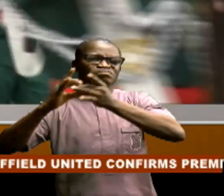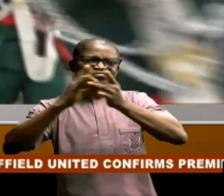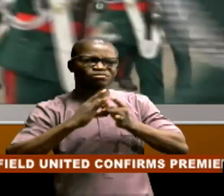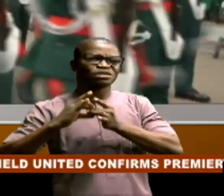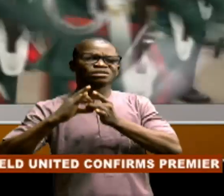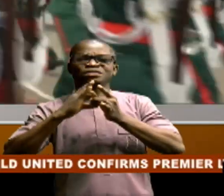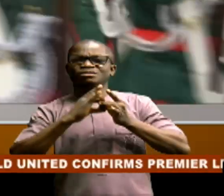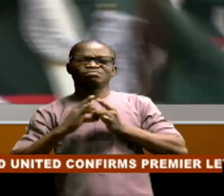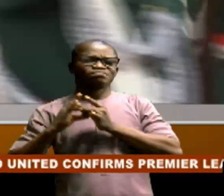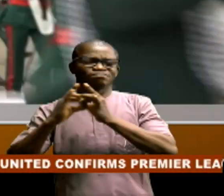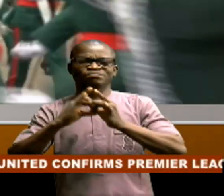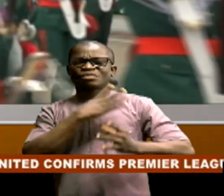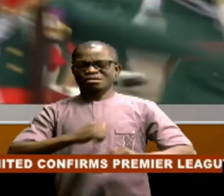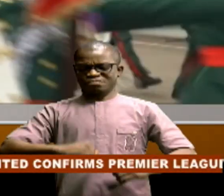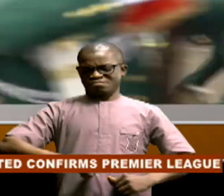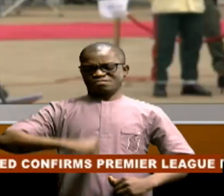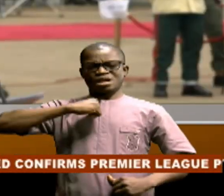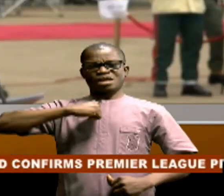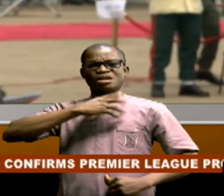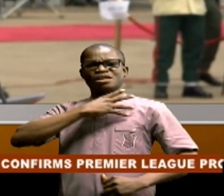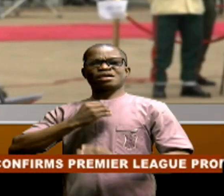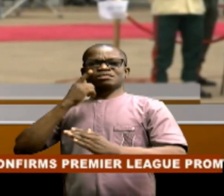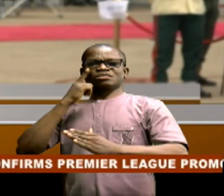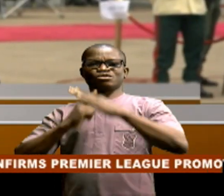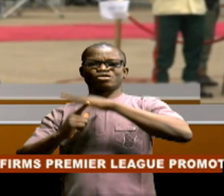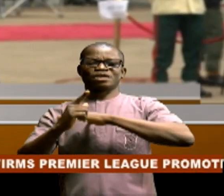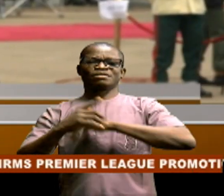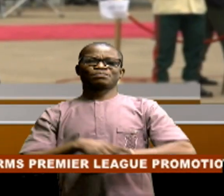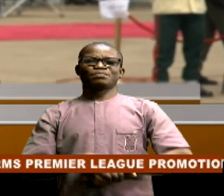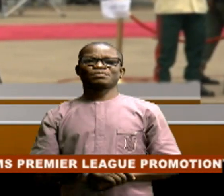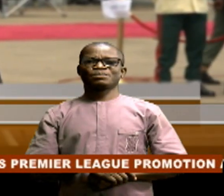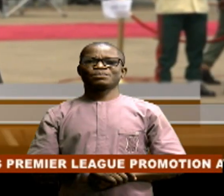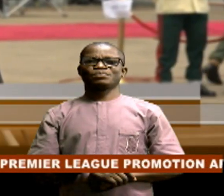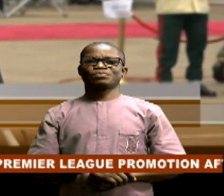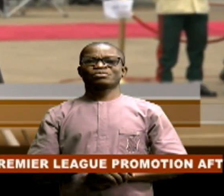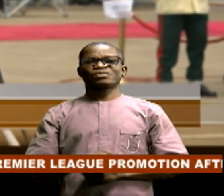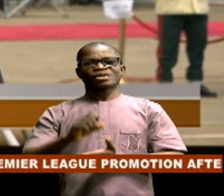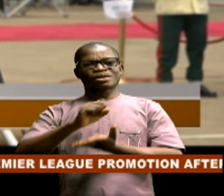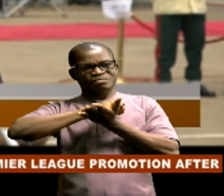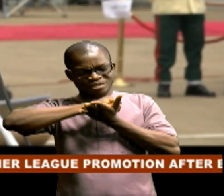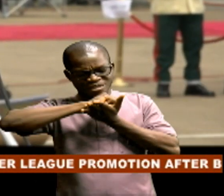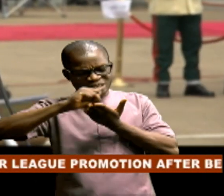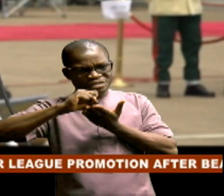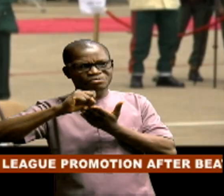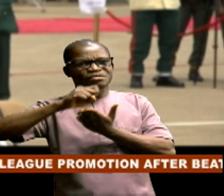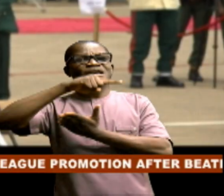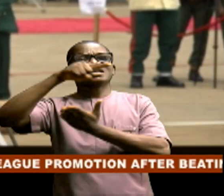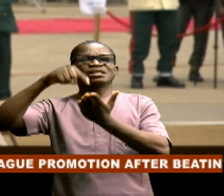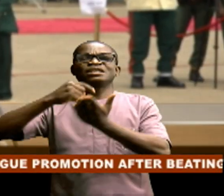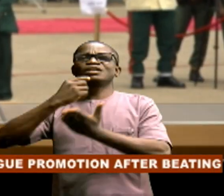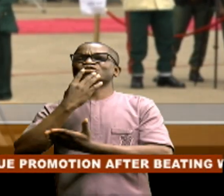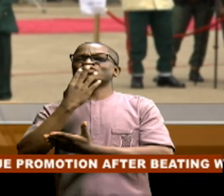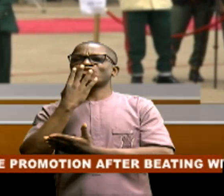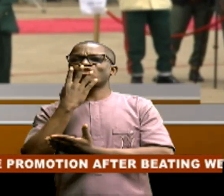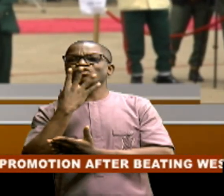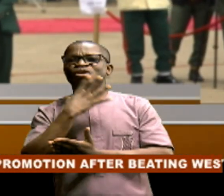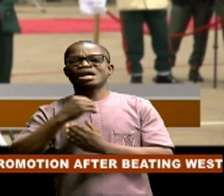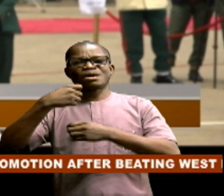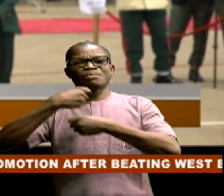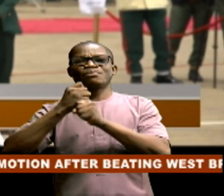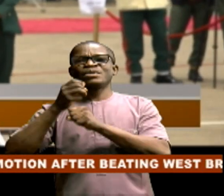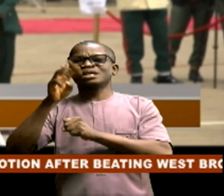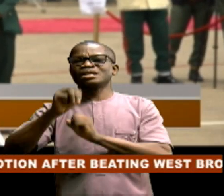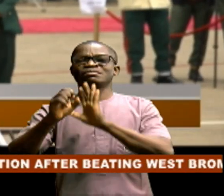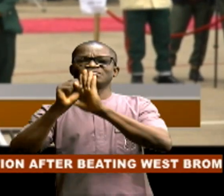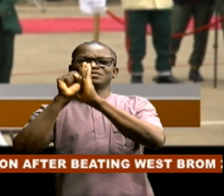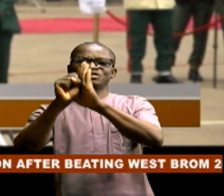corps, pride and loyalty. Bless and sanctify these colors and make them the symbol